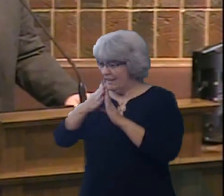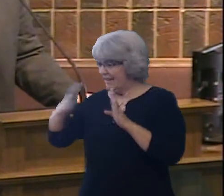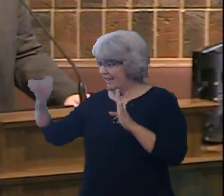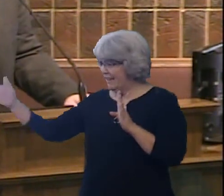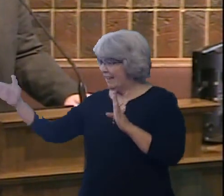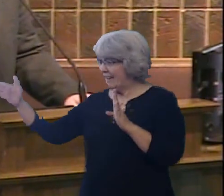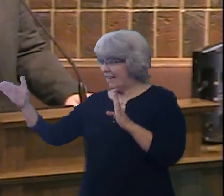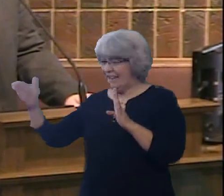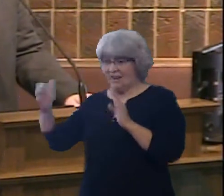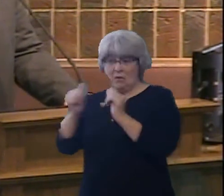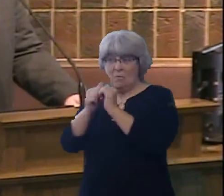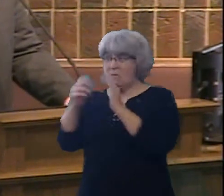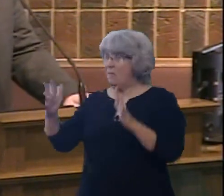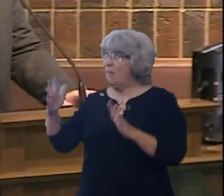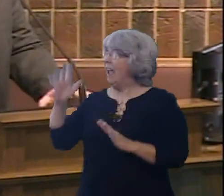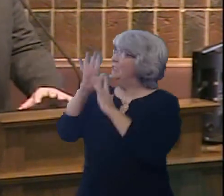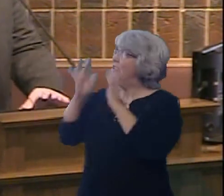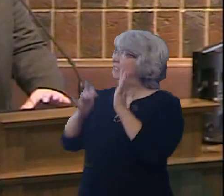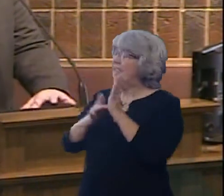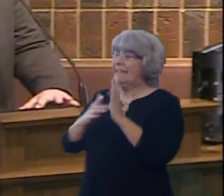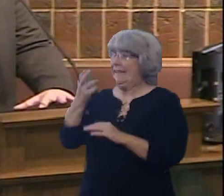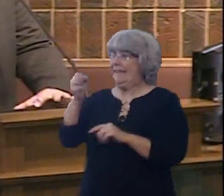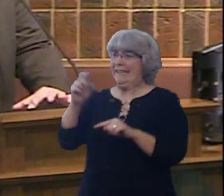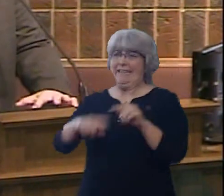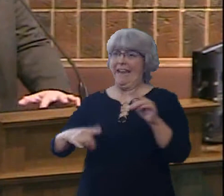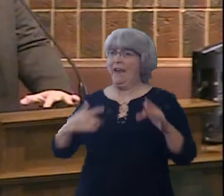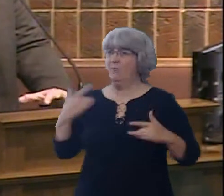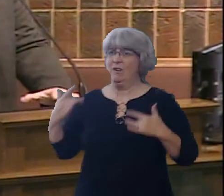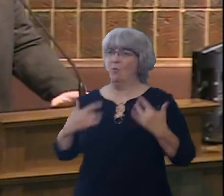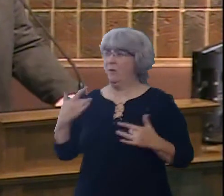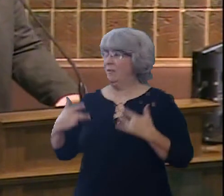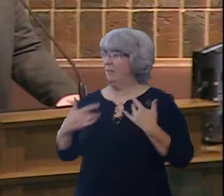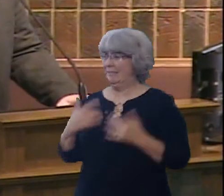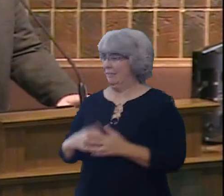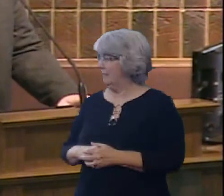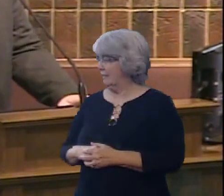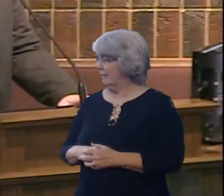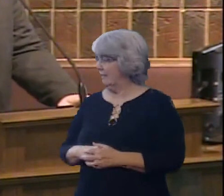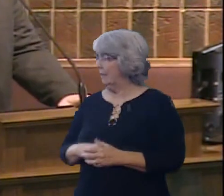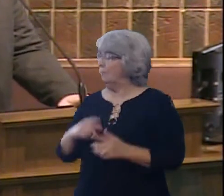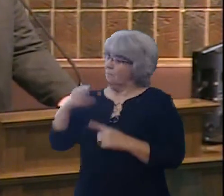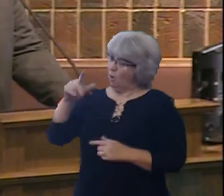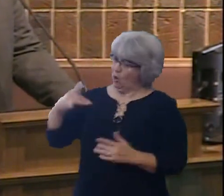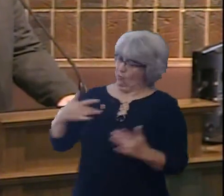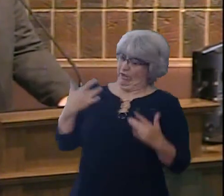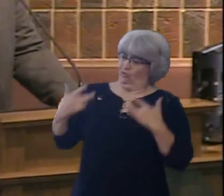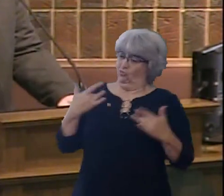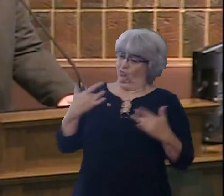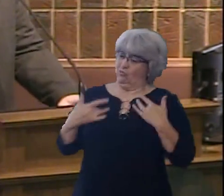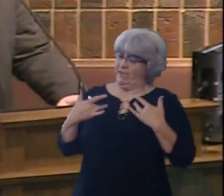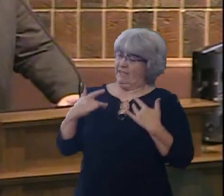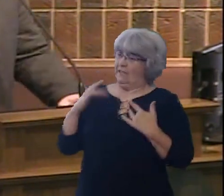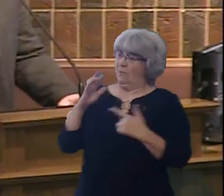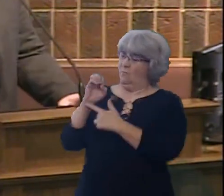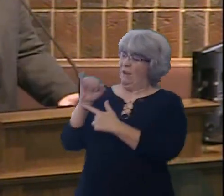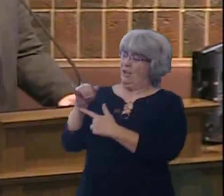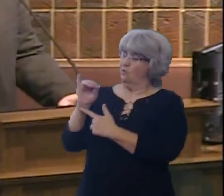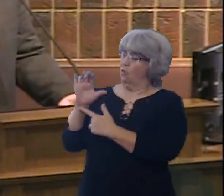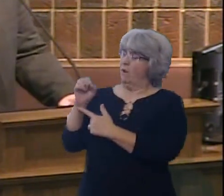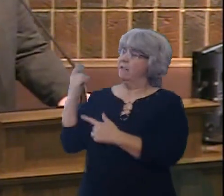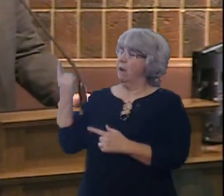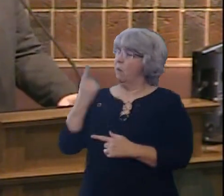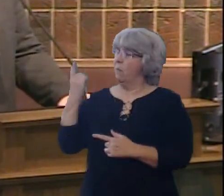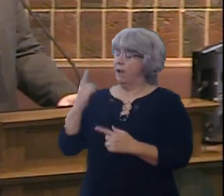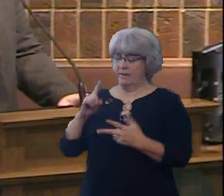that. Paul was a great example of rejoicing always. He also tells us to pray constantly, pray